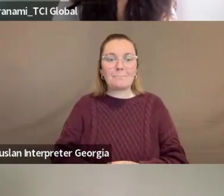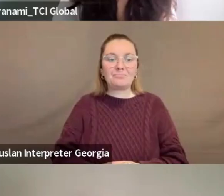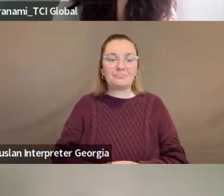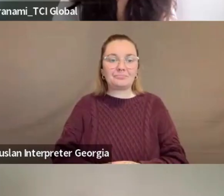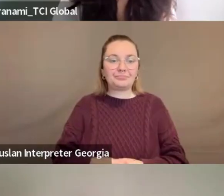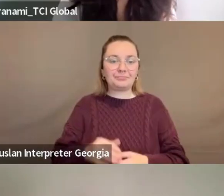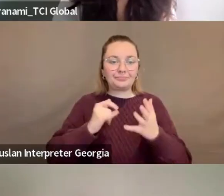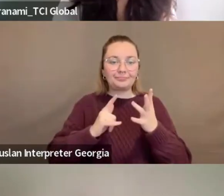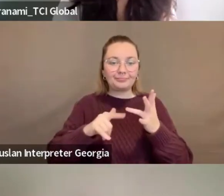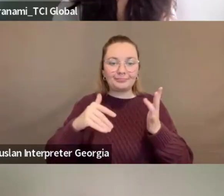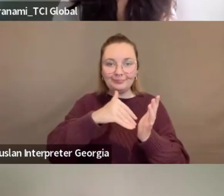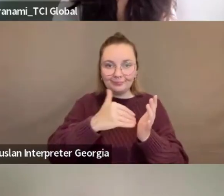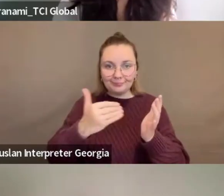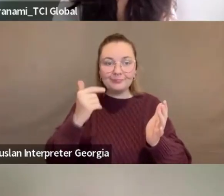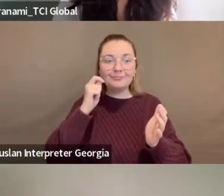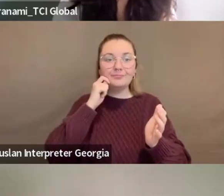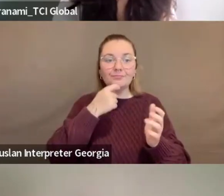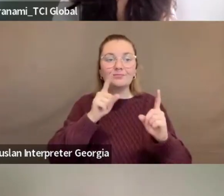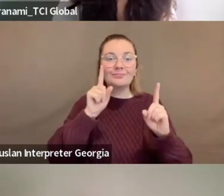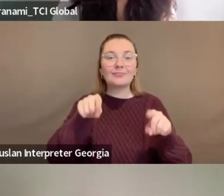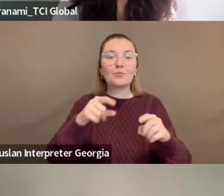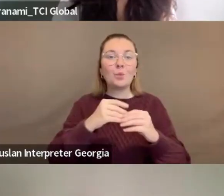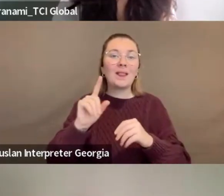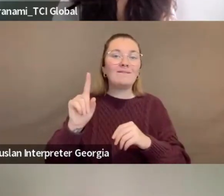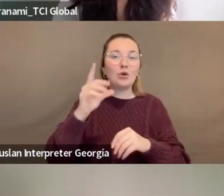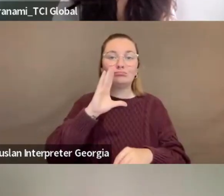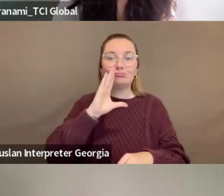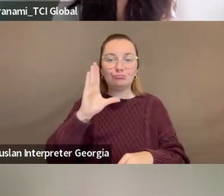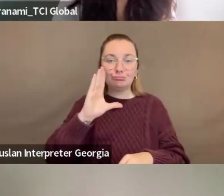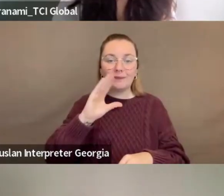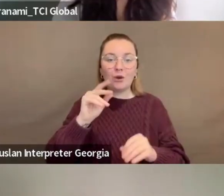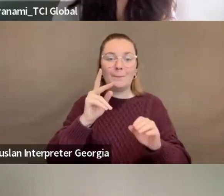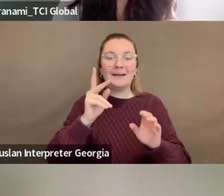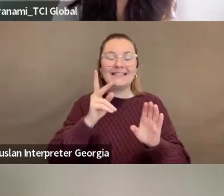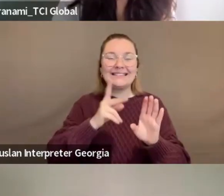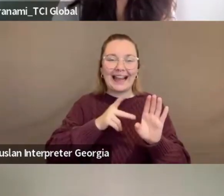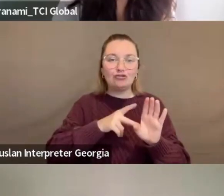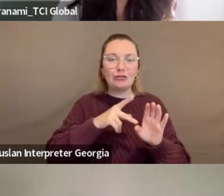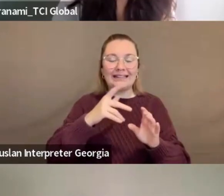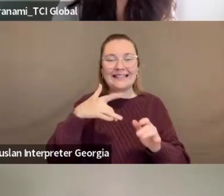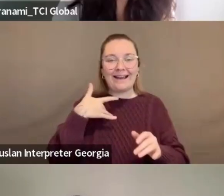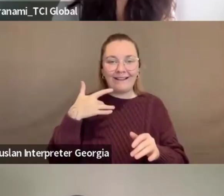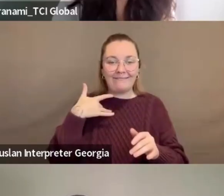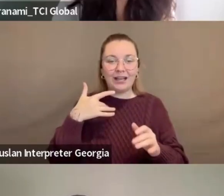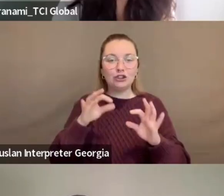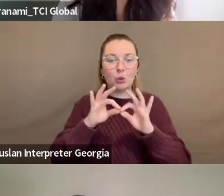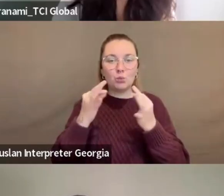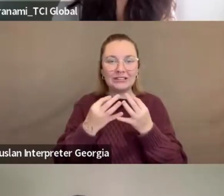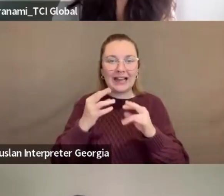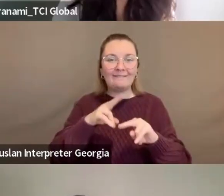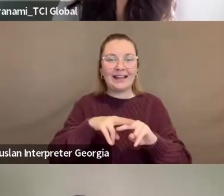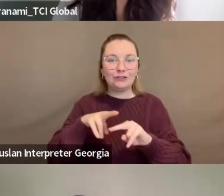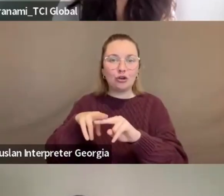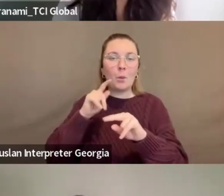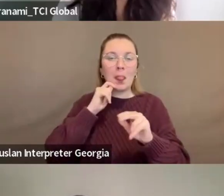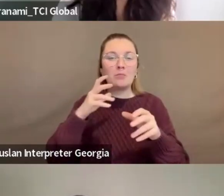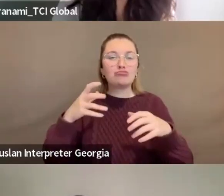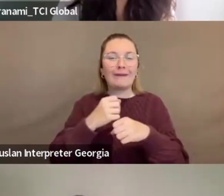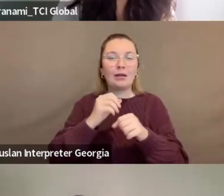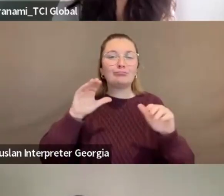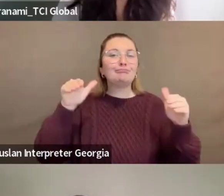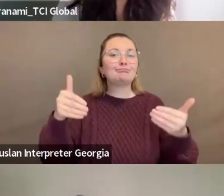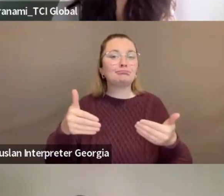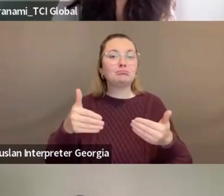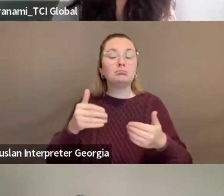So we will now go to our first speakers from Psychiatric Survivors Association Fiji, and I'll give a brief introduction.